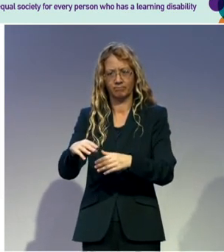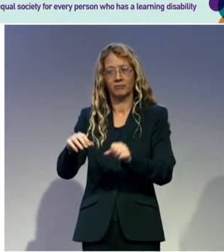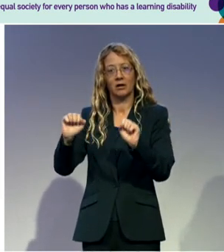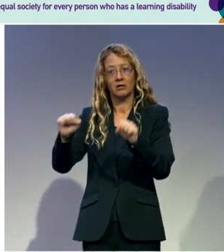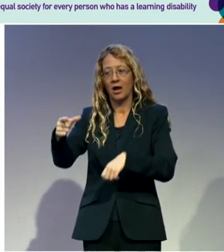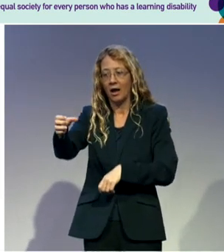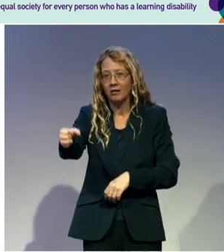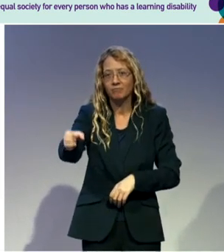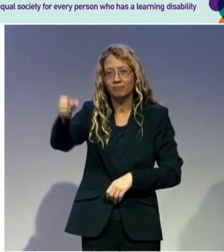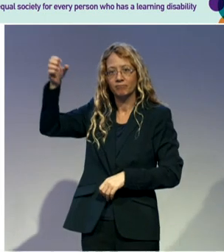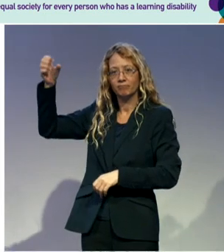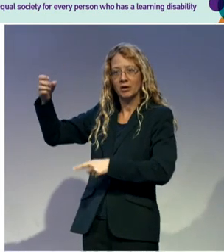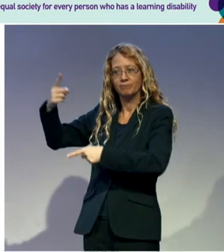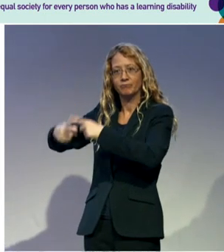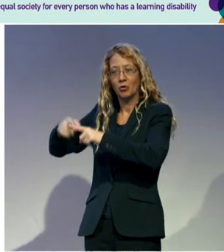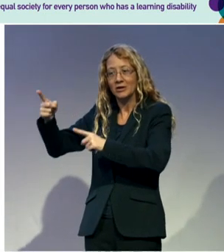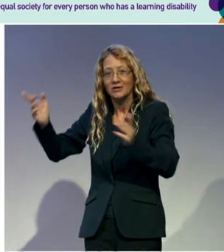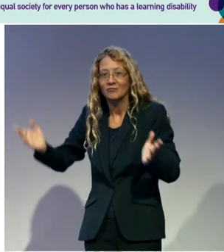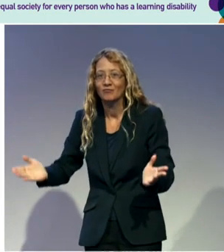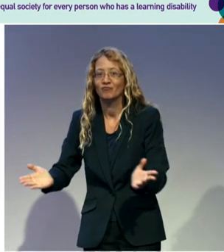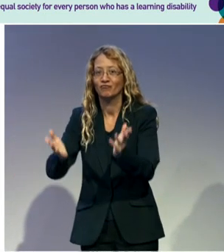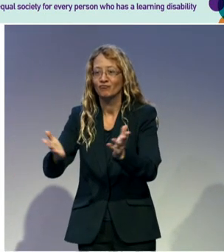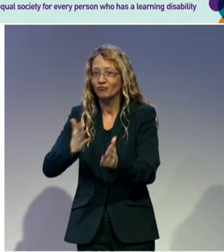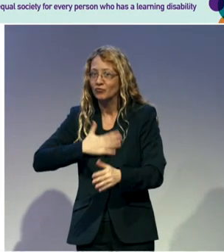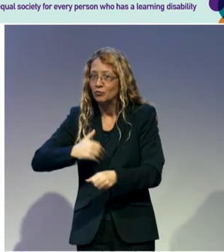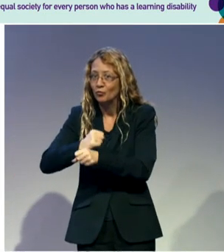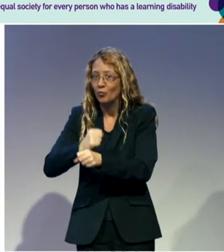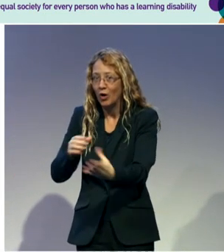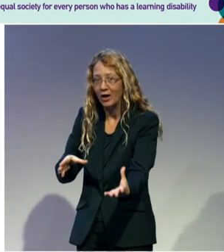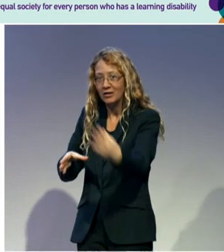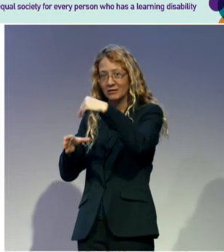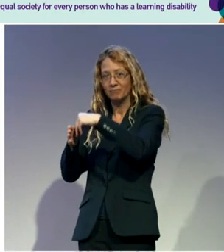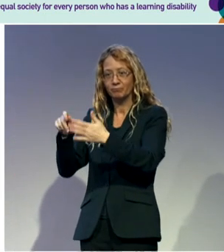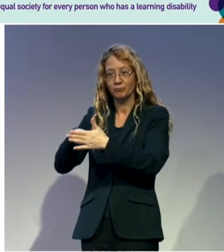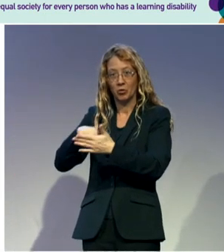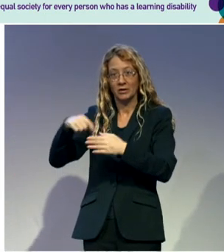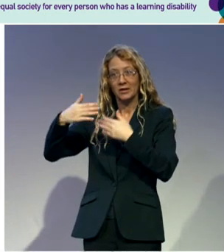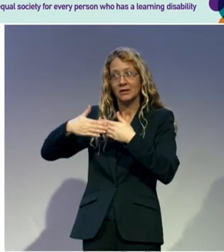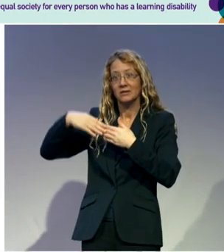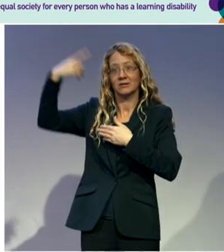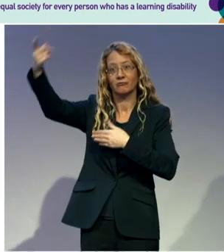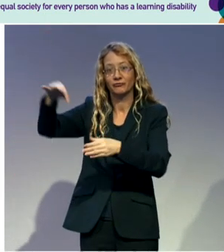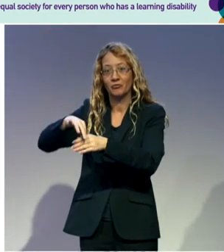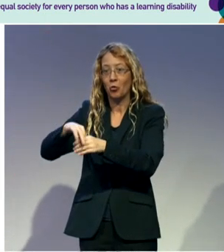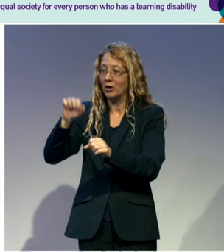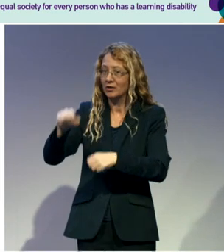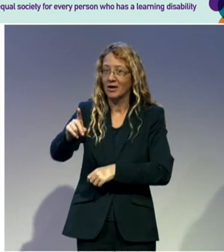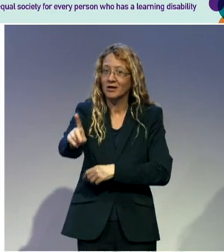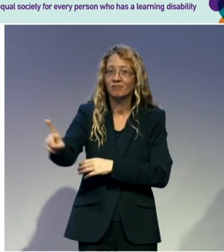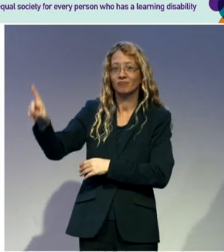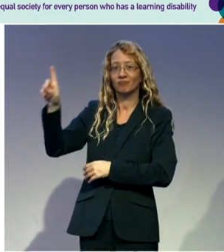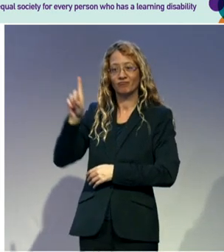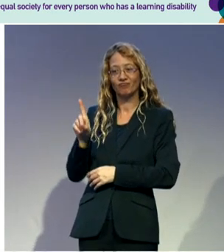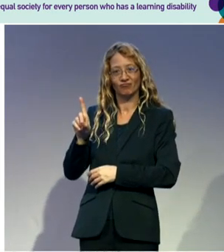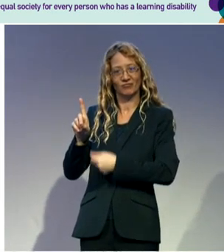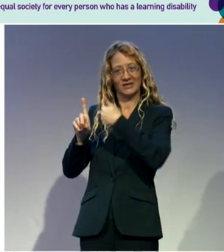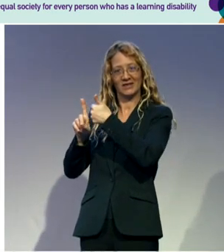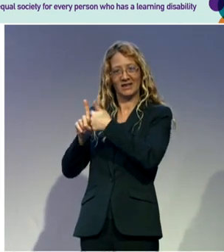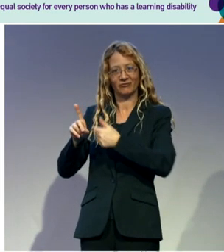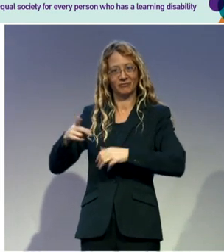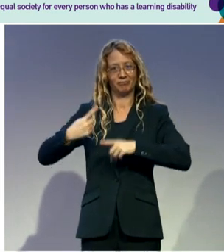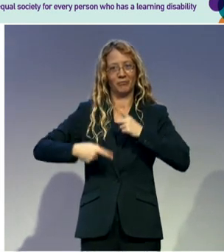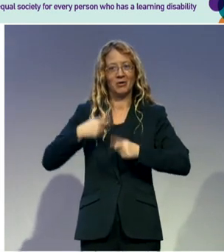look forward to improving further as we head towards the next election and the next one and the next one. And I just have a quote there from John,